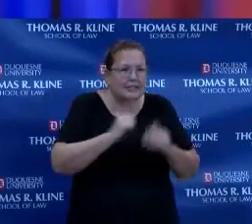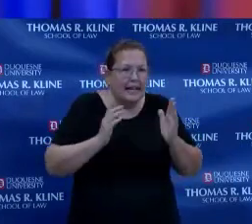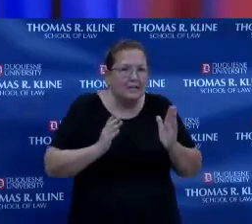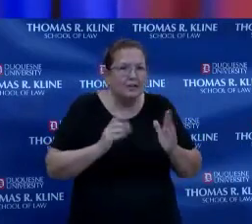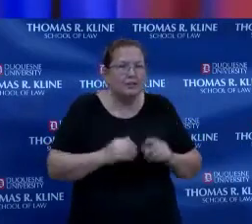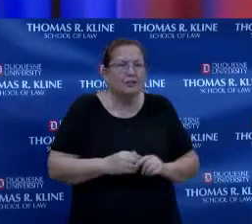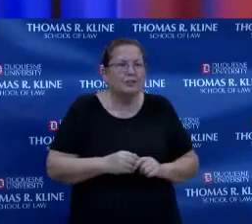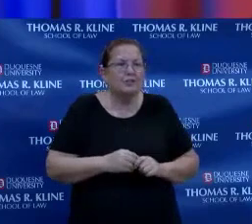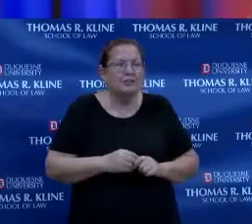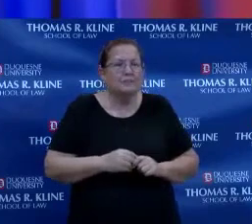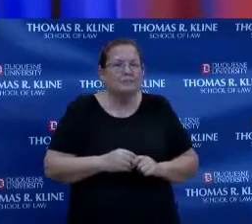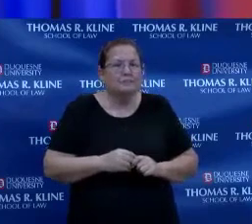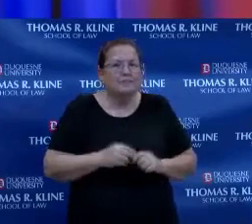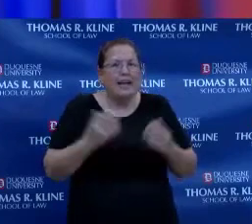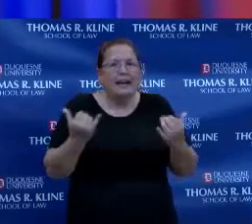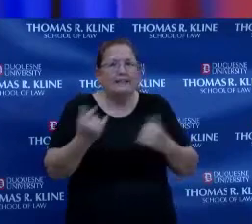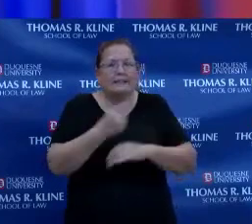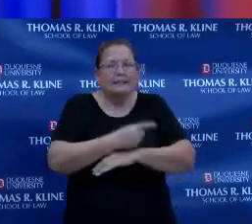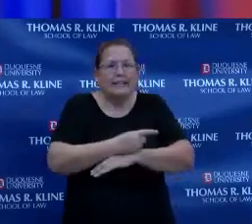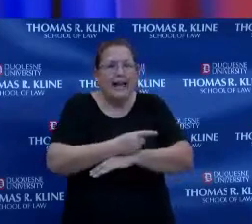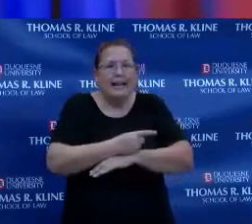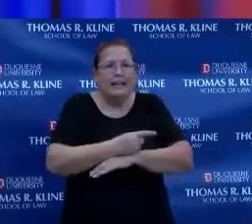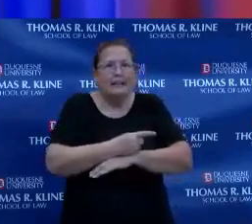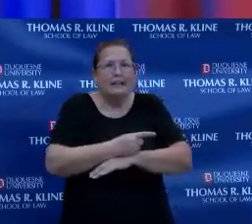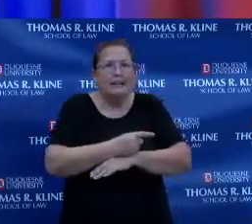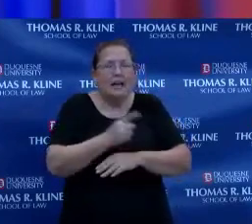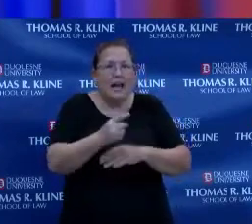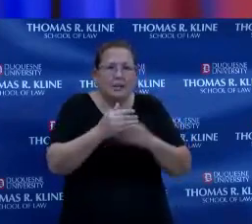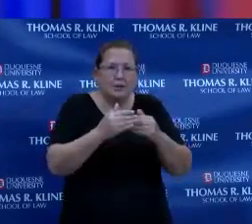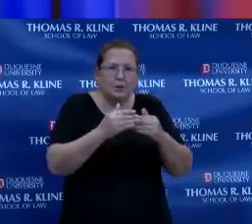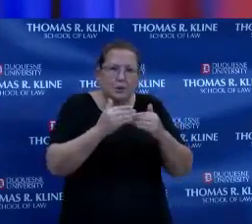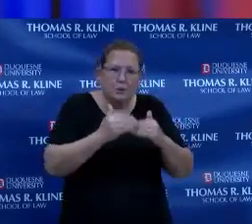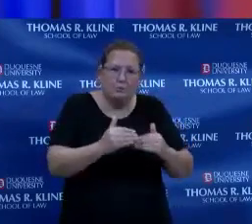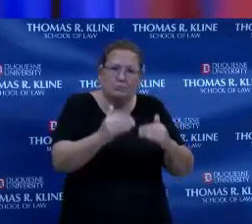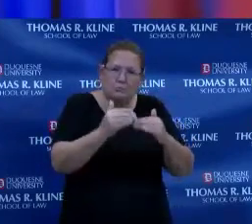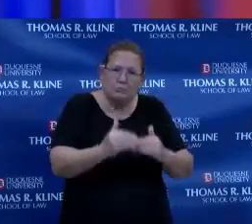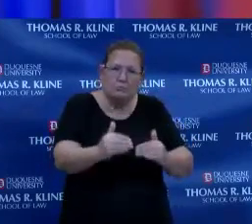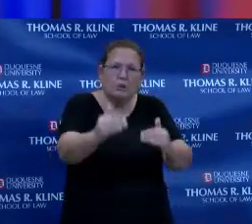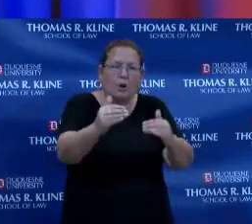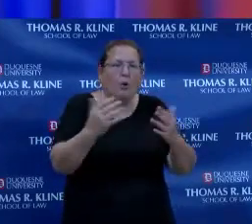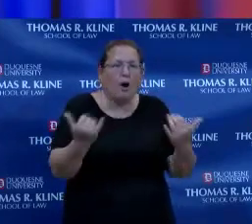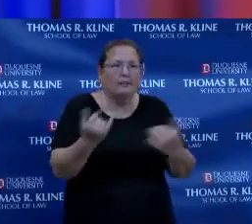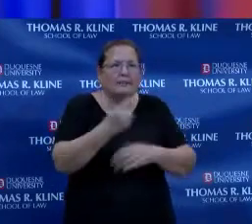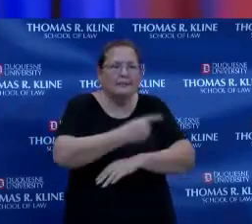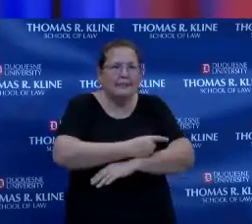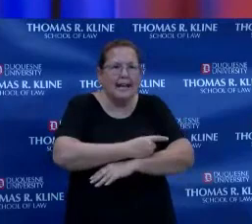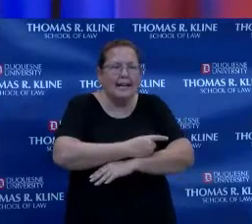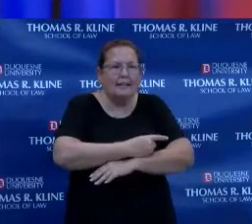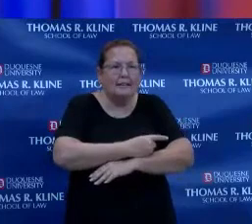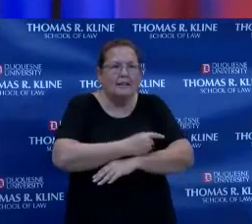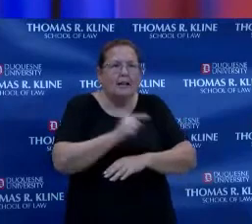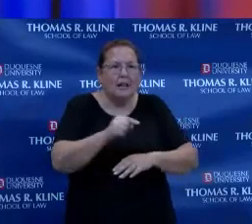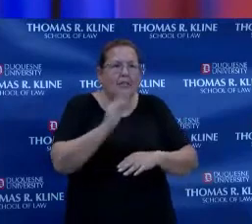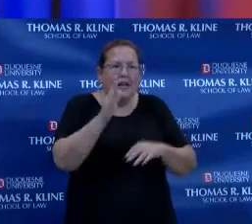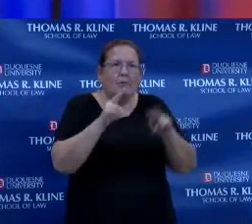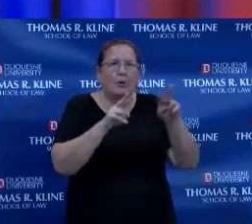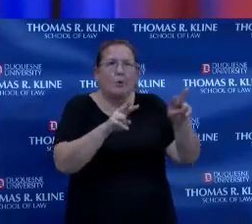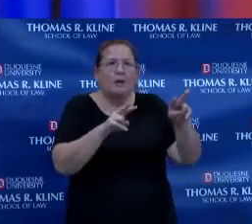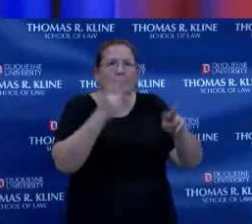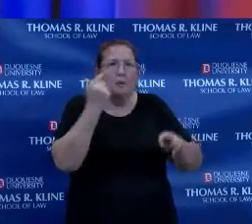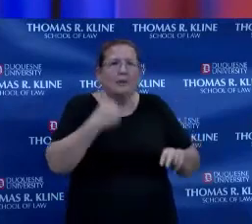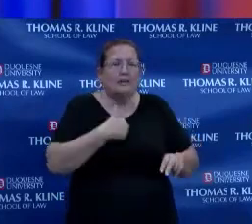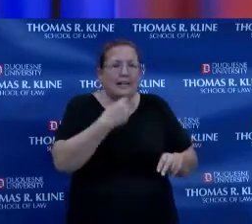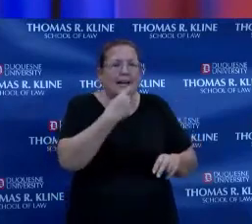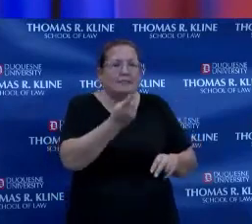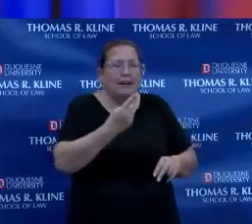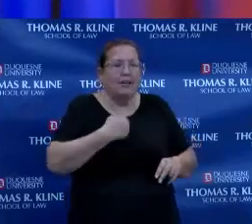And today, as you go forth with these Duquesne Kline law degrees, you are destined, and I can tell you because I've seen my own